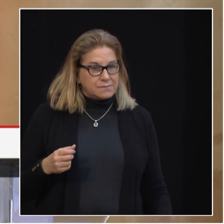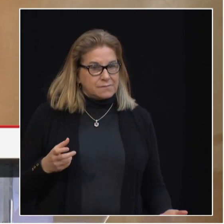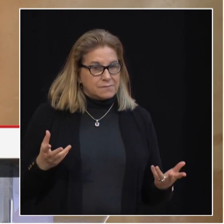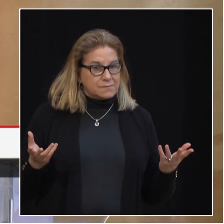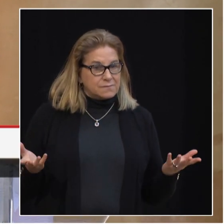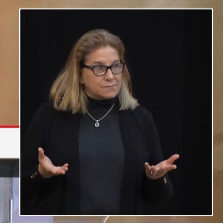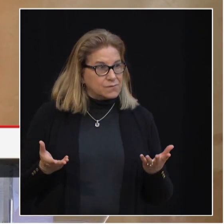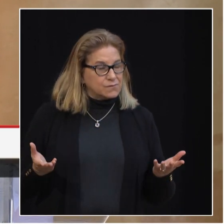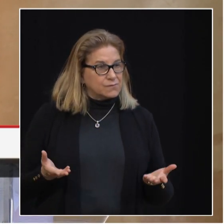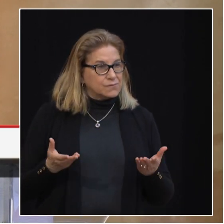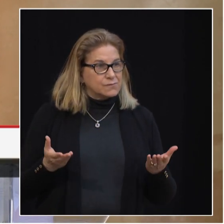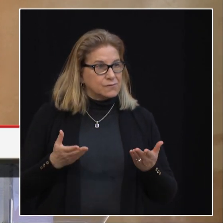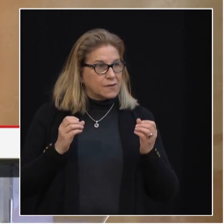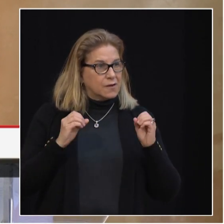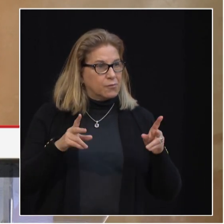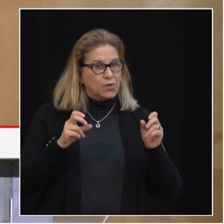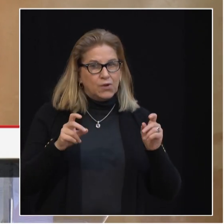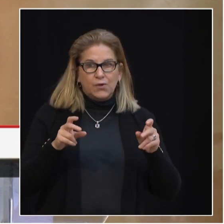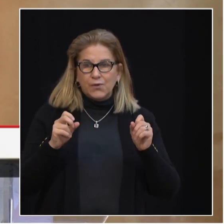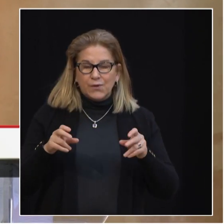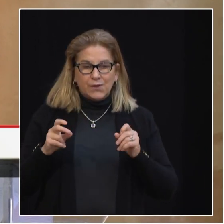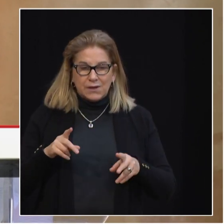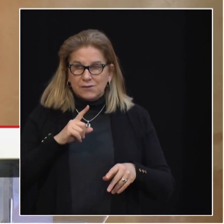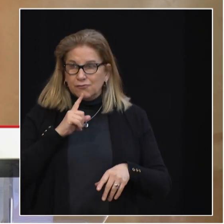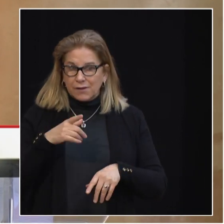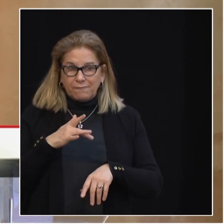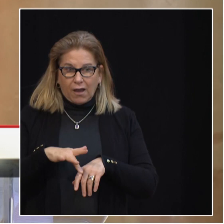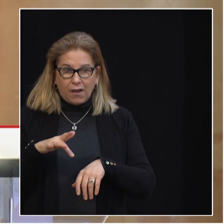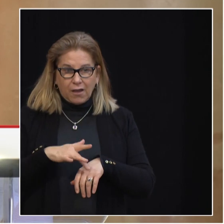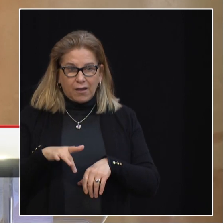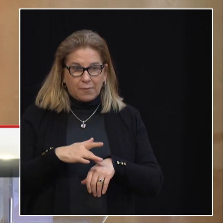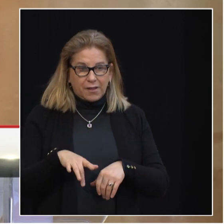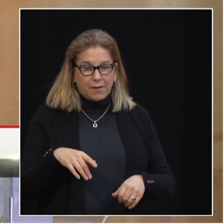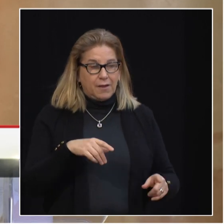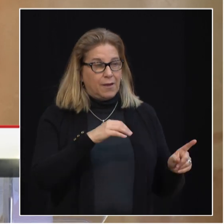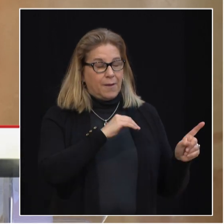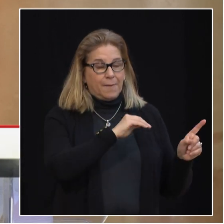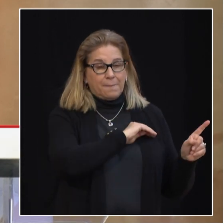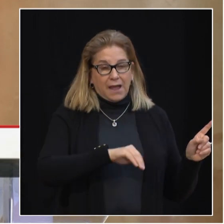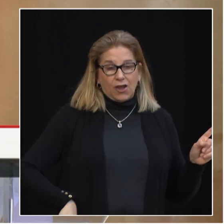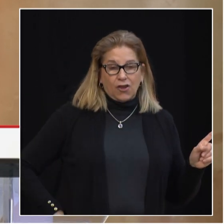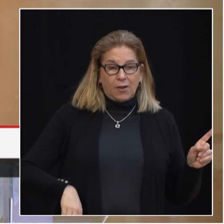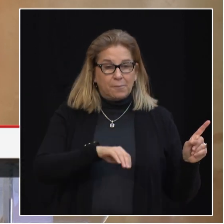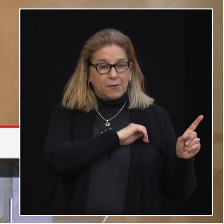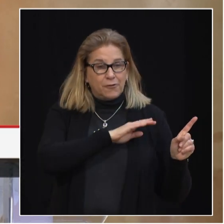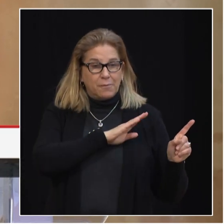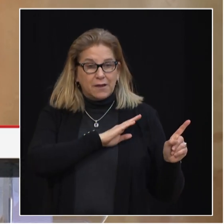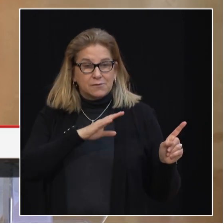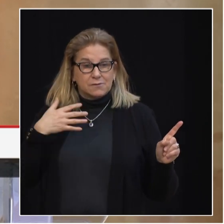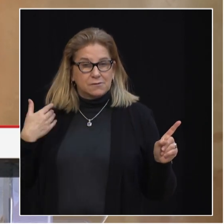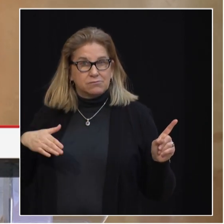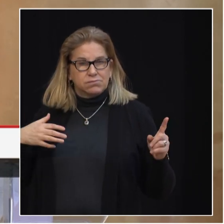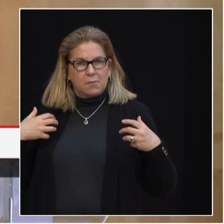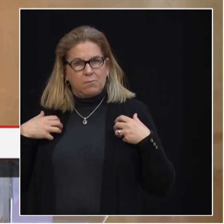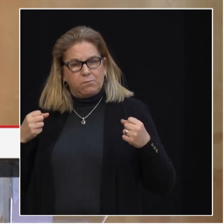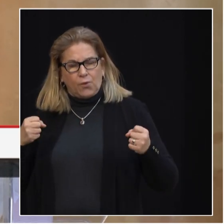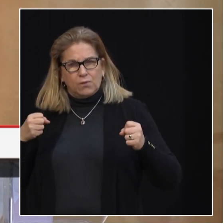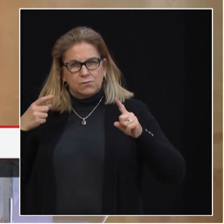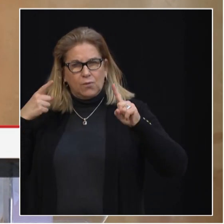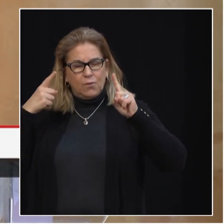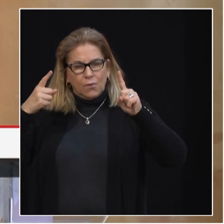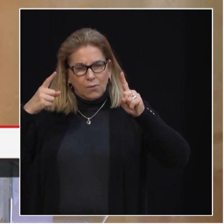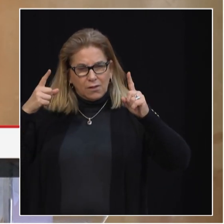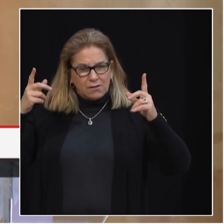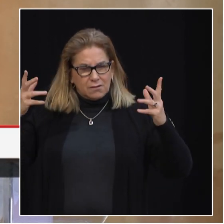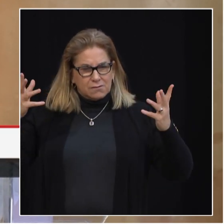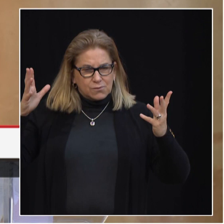Bowser convened the Black Home Ownership Strike Force last year and set a bold goal of 20,000 new Black homeowners in the district. With